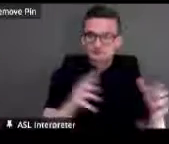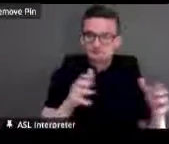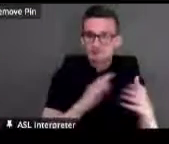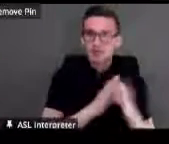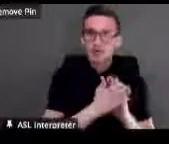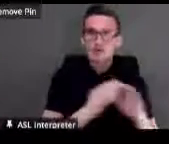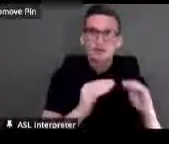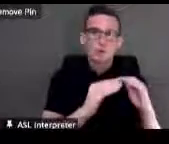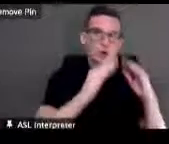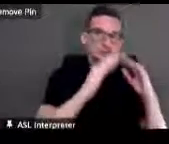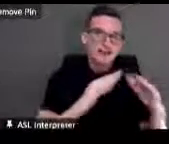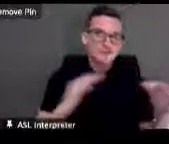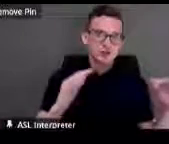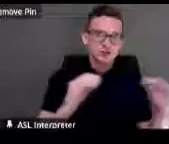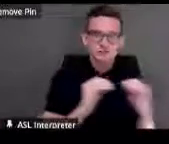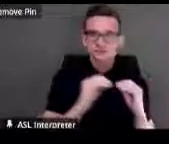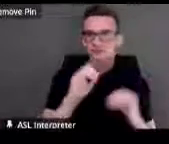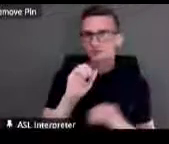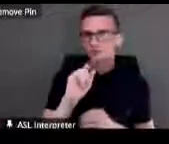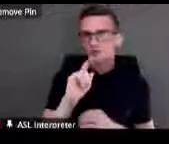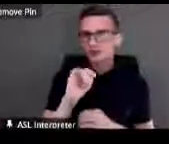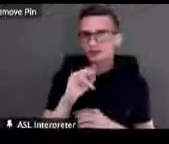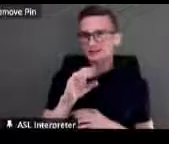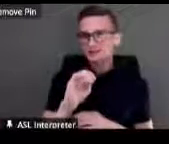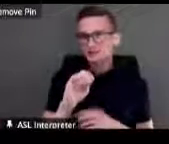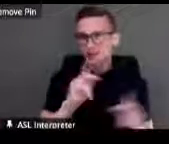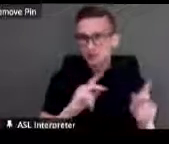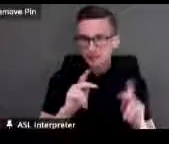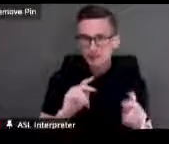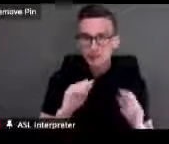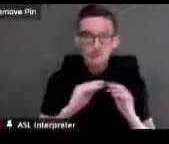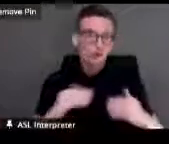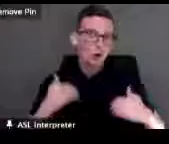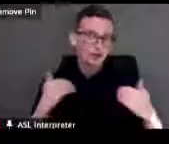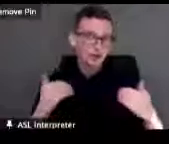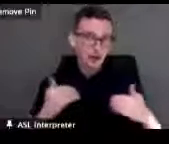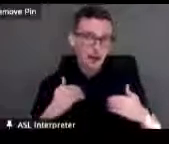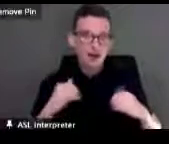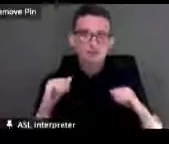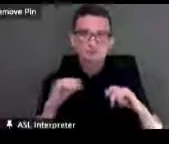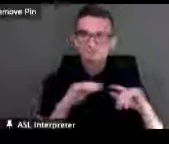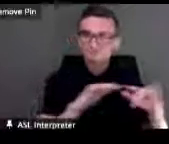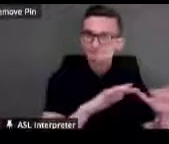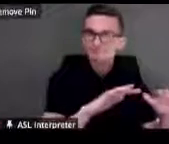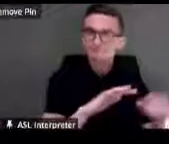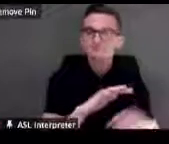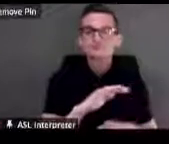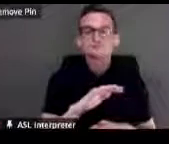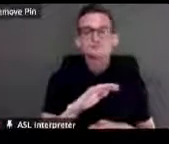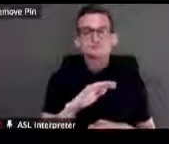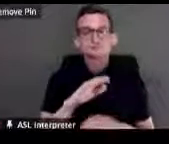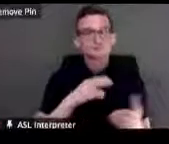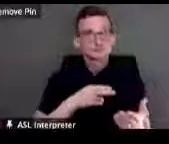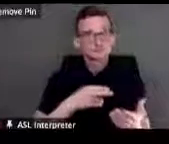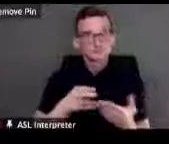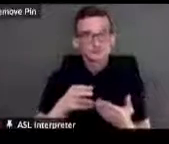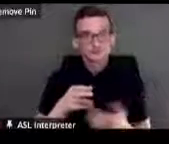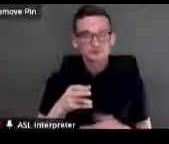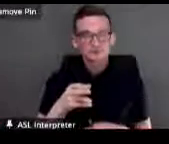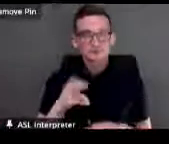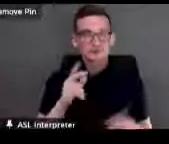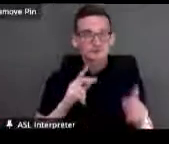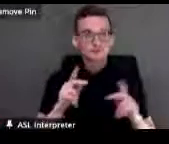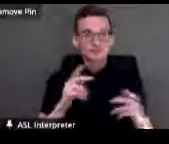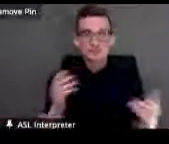more Latino folks here, a lot more younger folks taking over. And quite frankly, folks here are